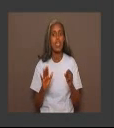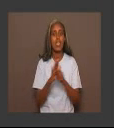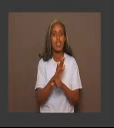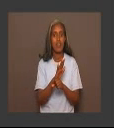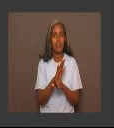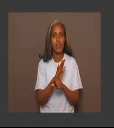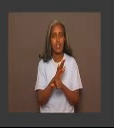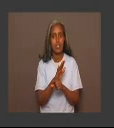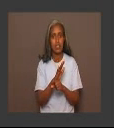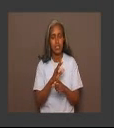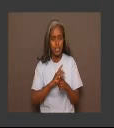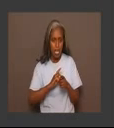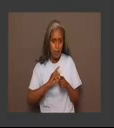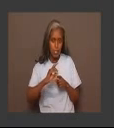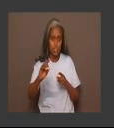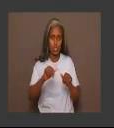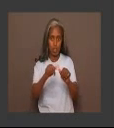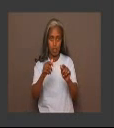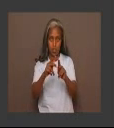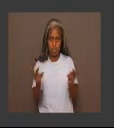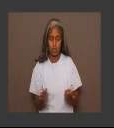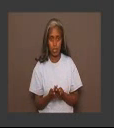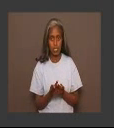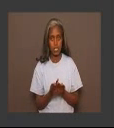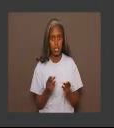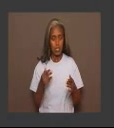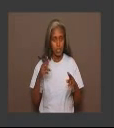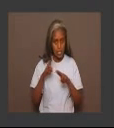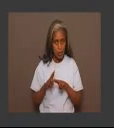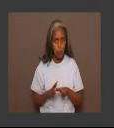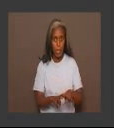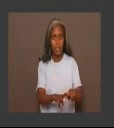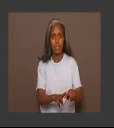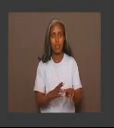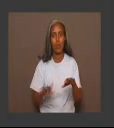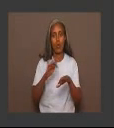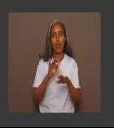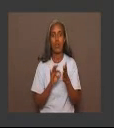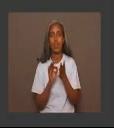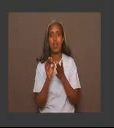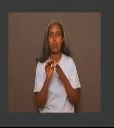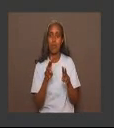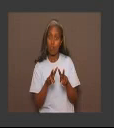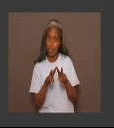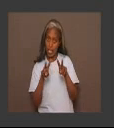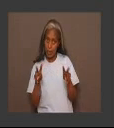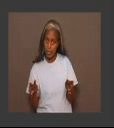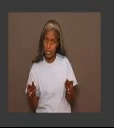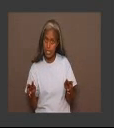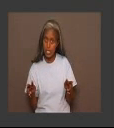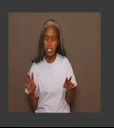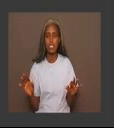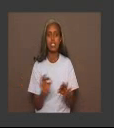higher dimensional space, depending on the number of variables in